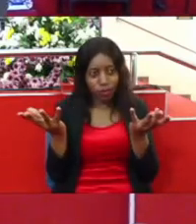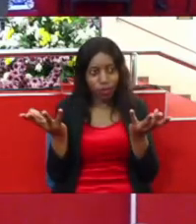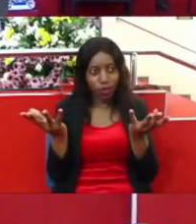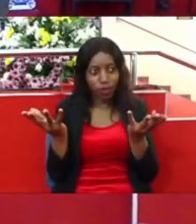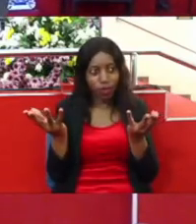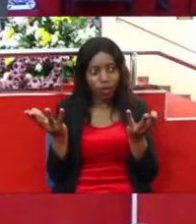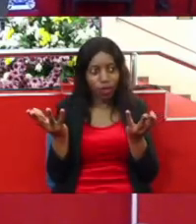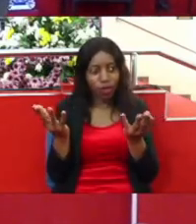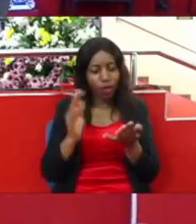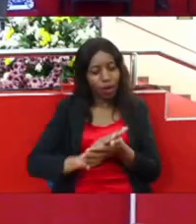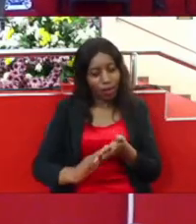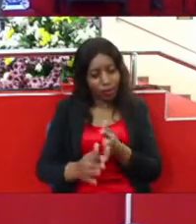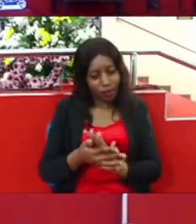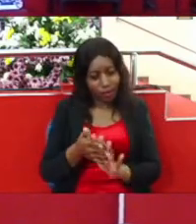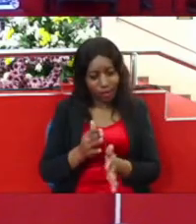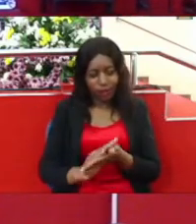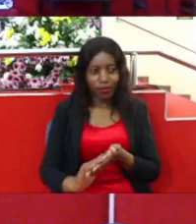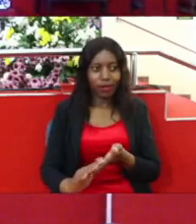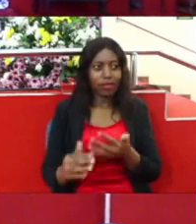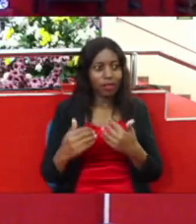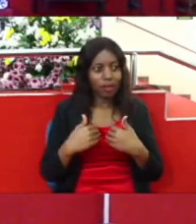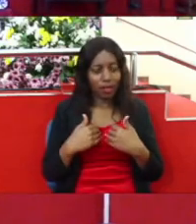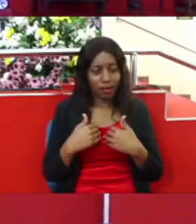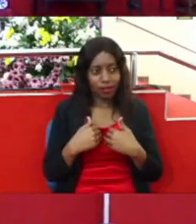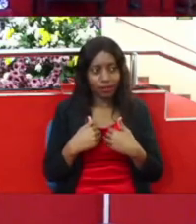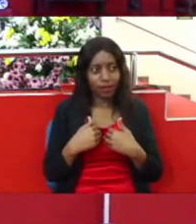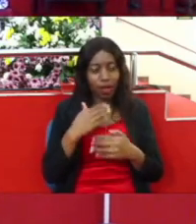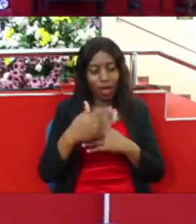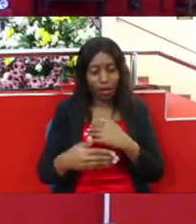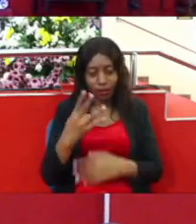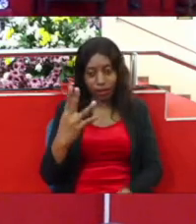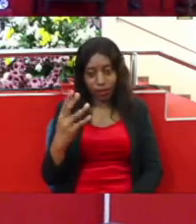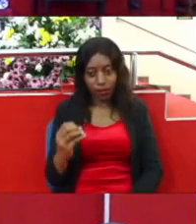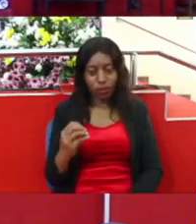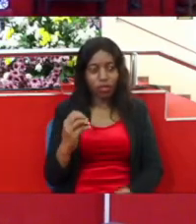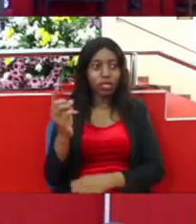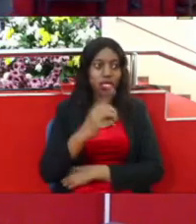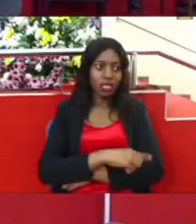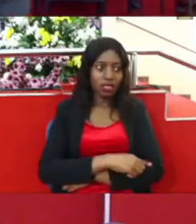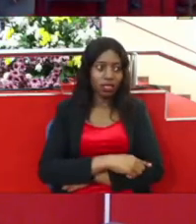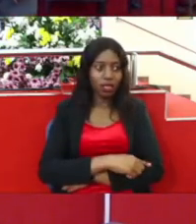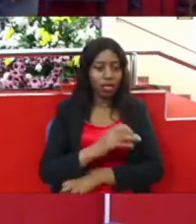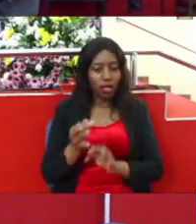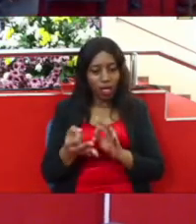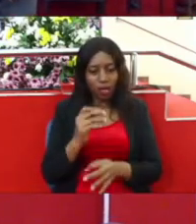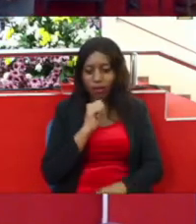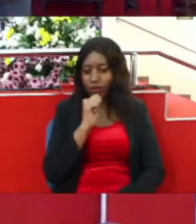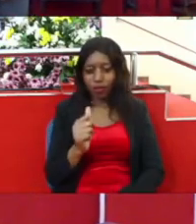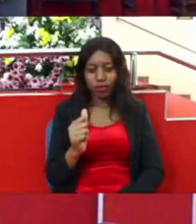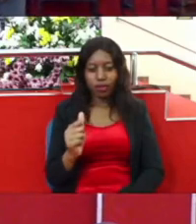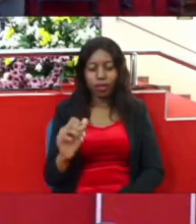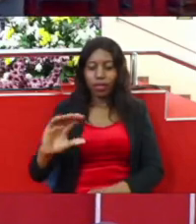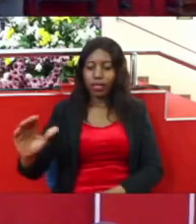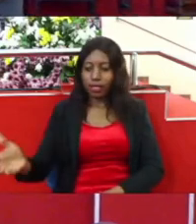Repent. Tubuni. In 40 days. Katika siku 40. This city will be destroyed. Mji huu utaangamizwa. The truth of the matter is